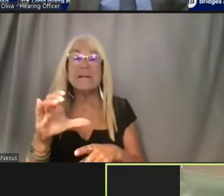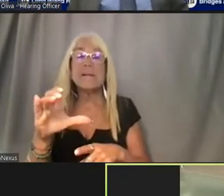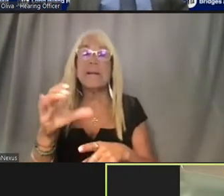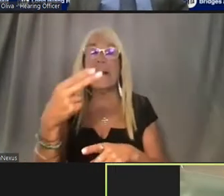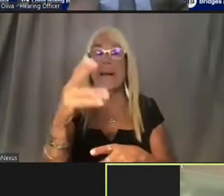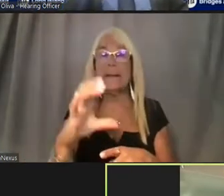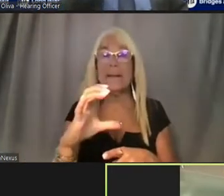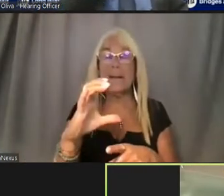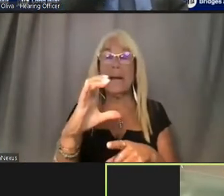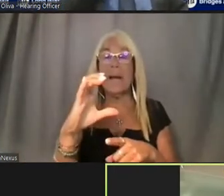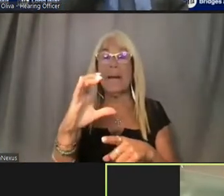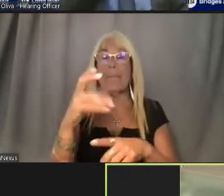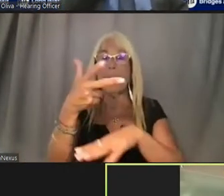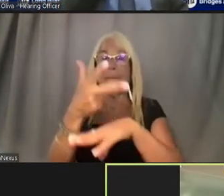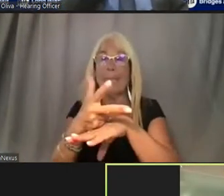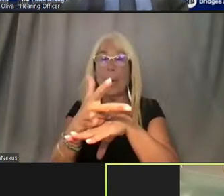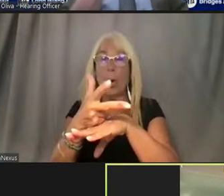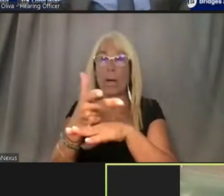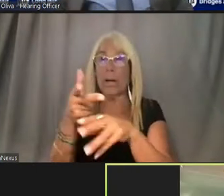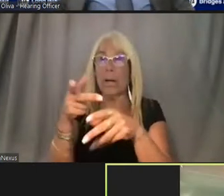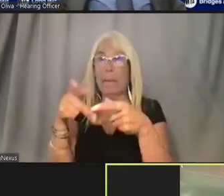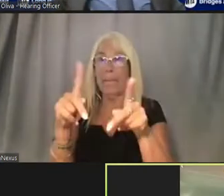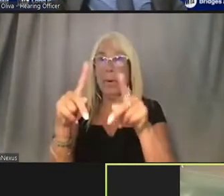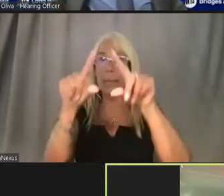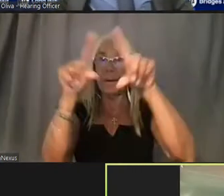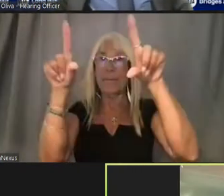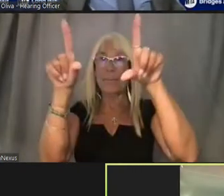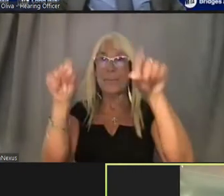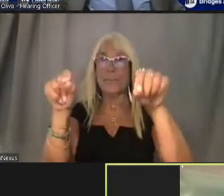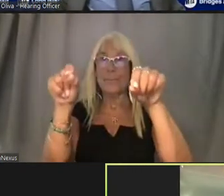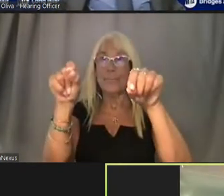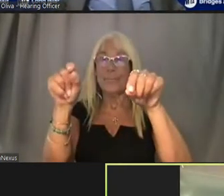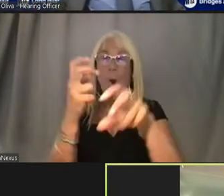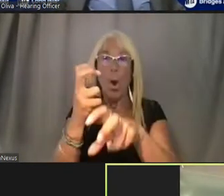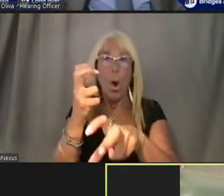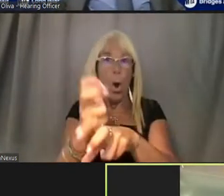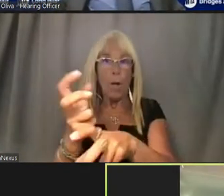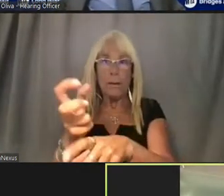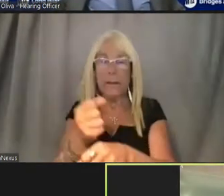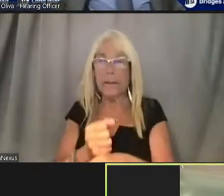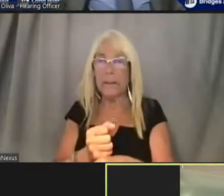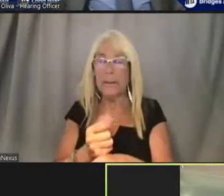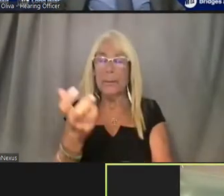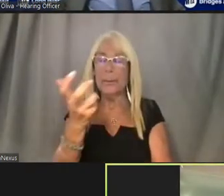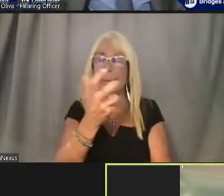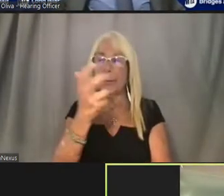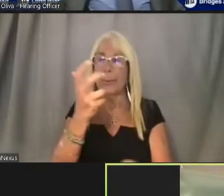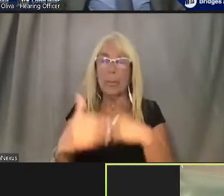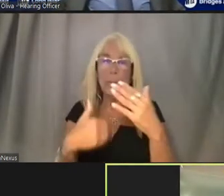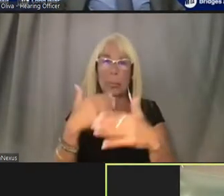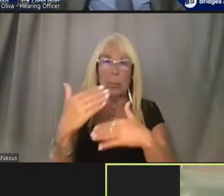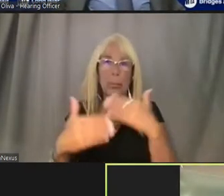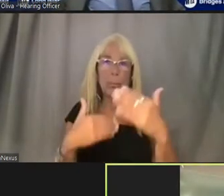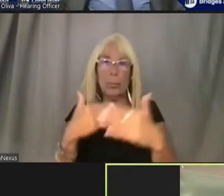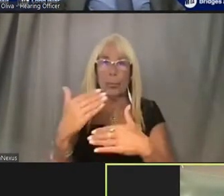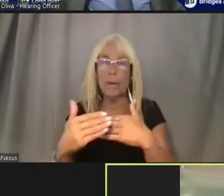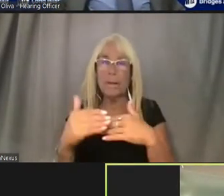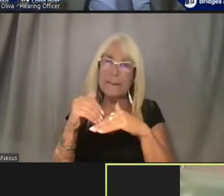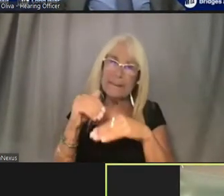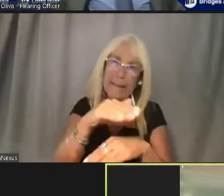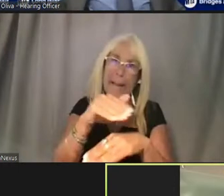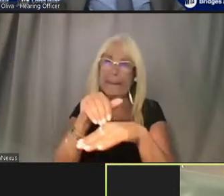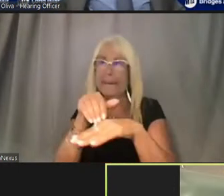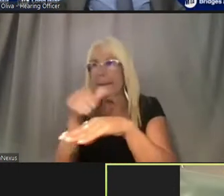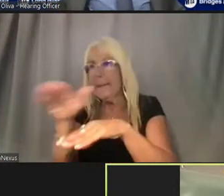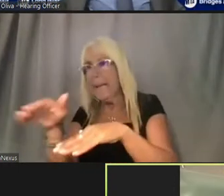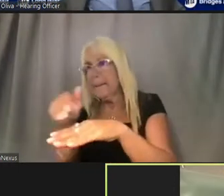permit which is very hard to get and I just had to renew it and went through a tedious process of having to send so many